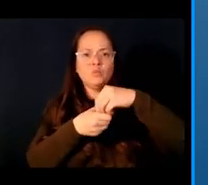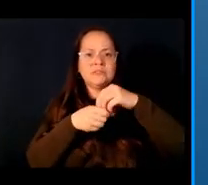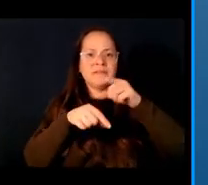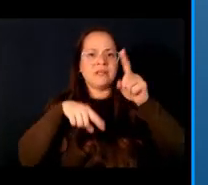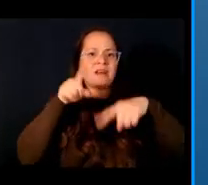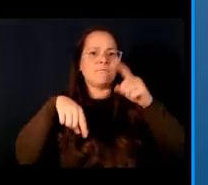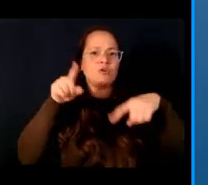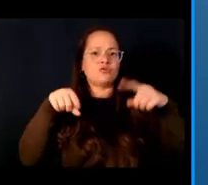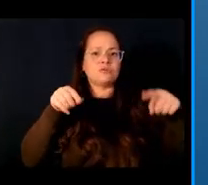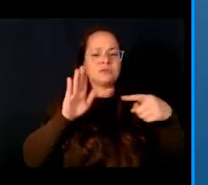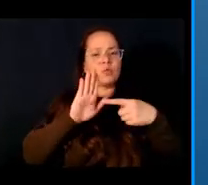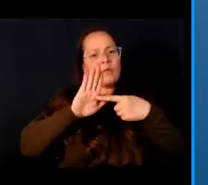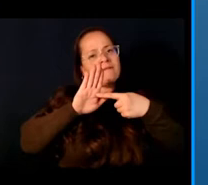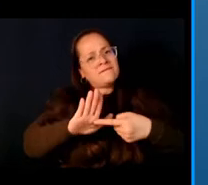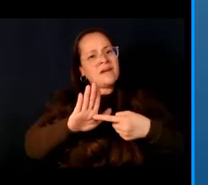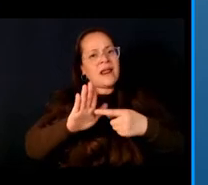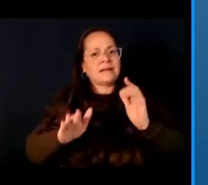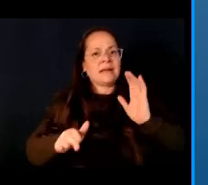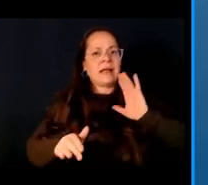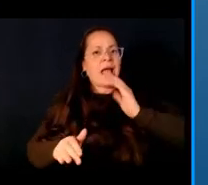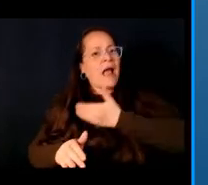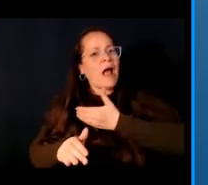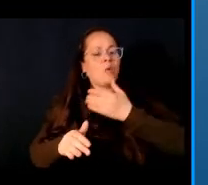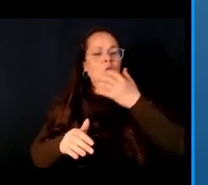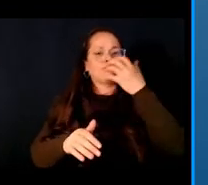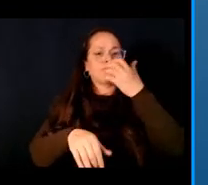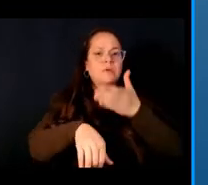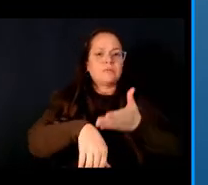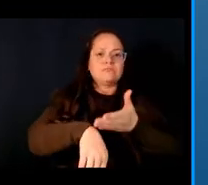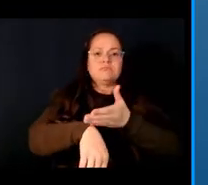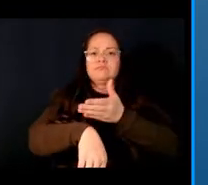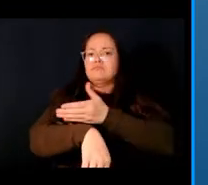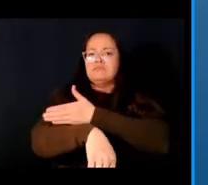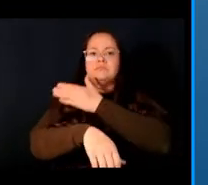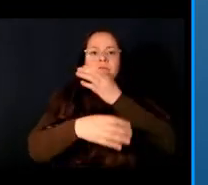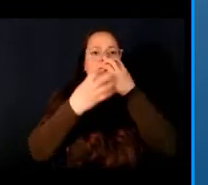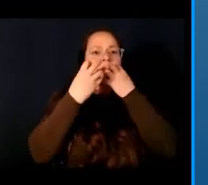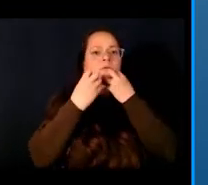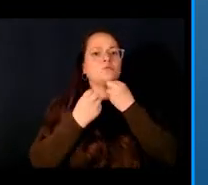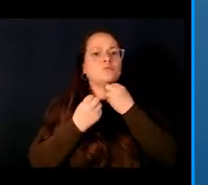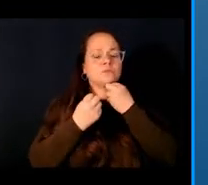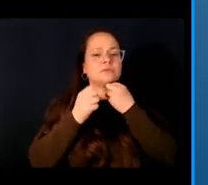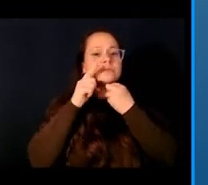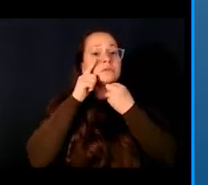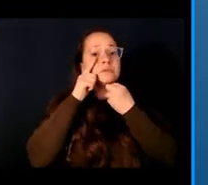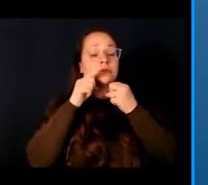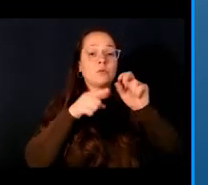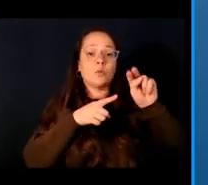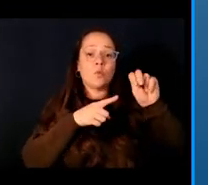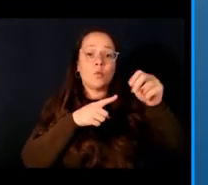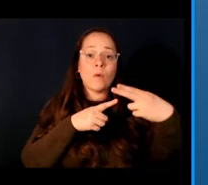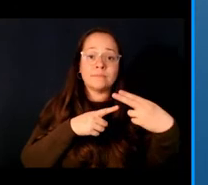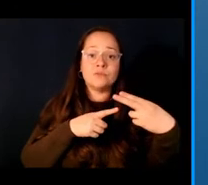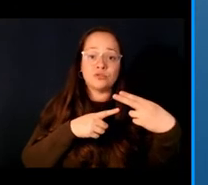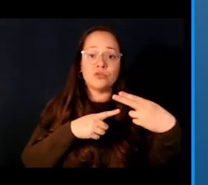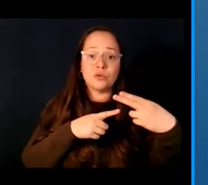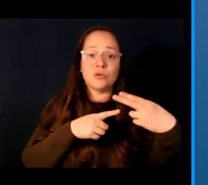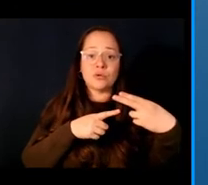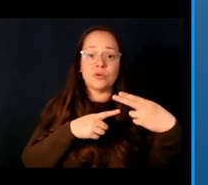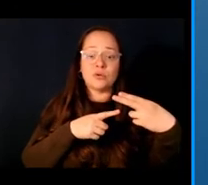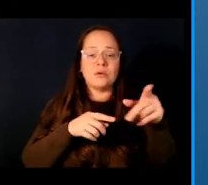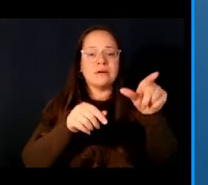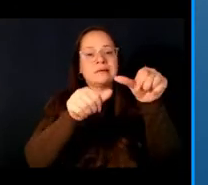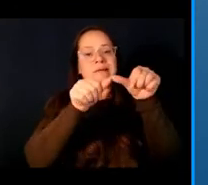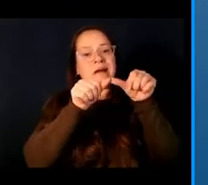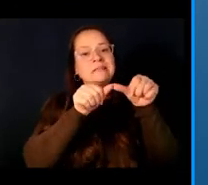reflecting all of our diverse and Progressive values and New Hampshire continuing